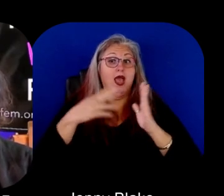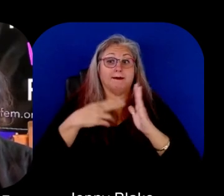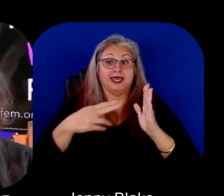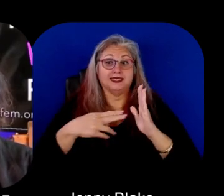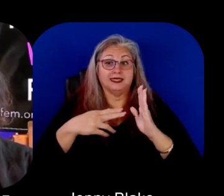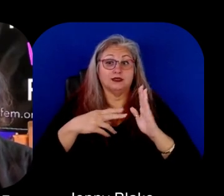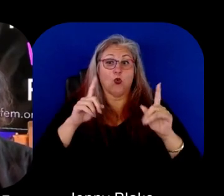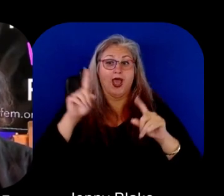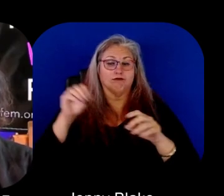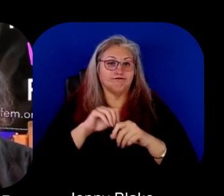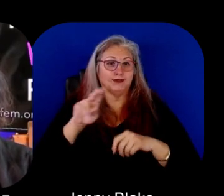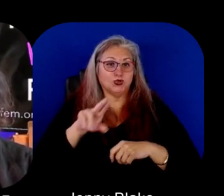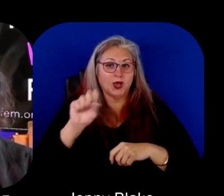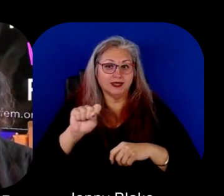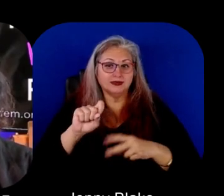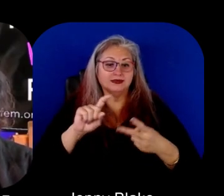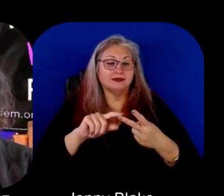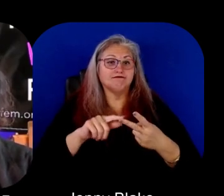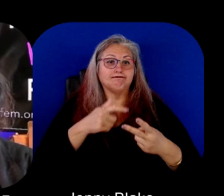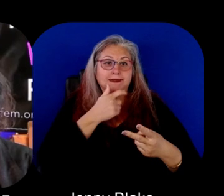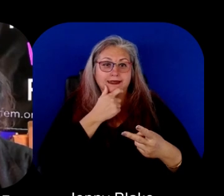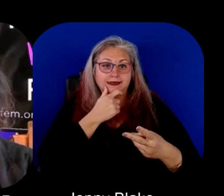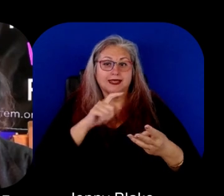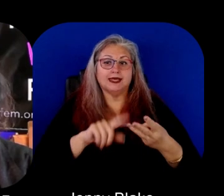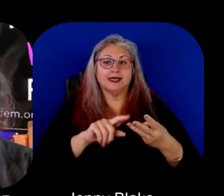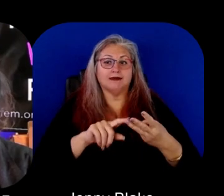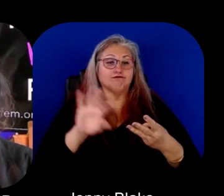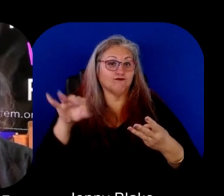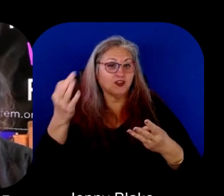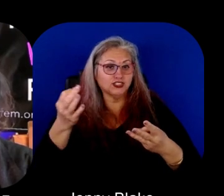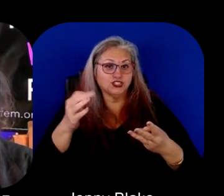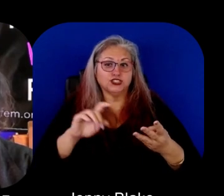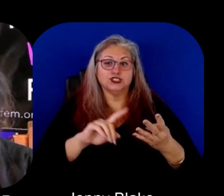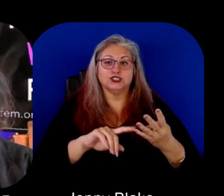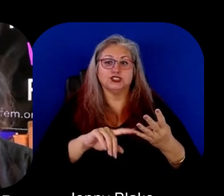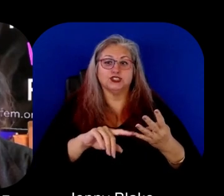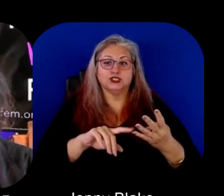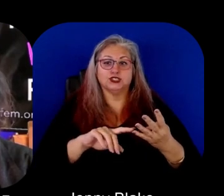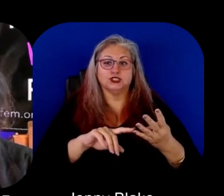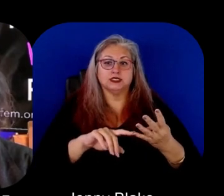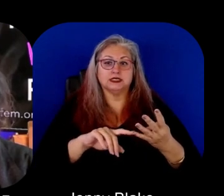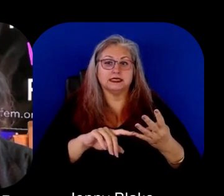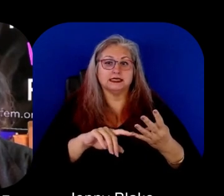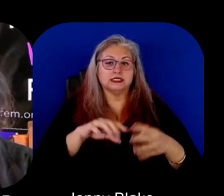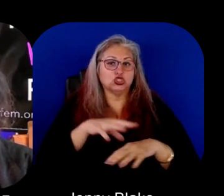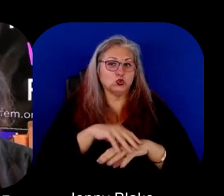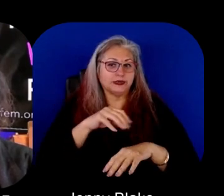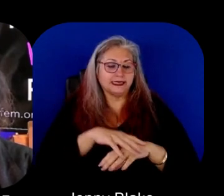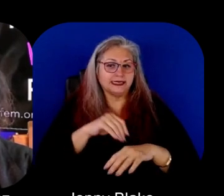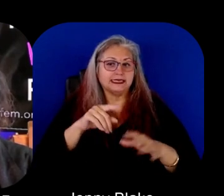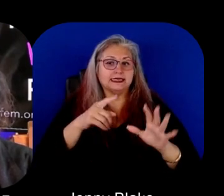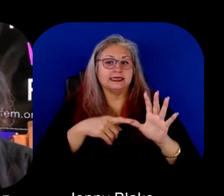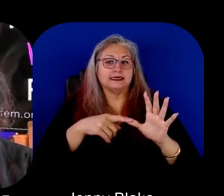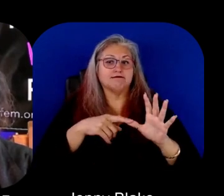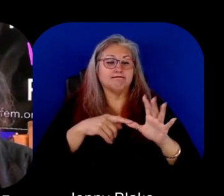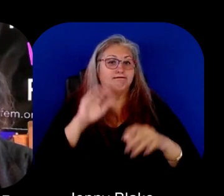paintings in the United States, in England, in France, in Sweden,